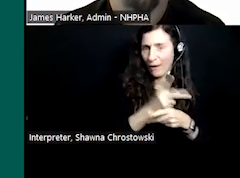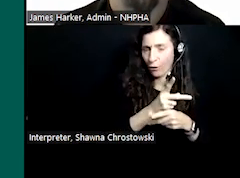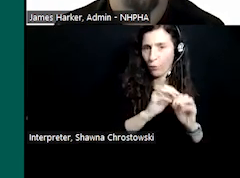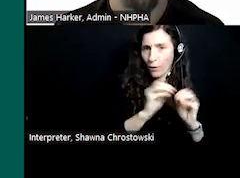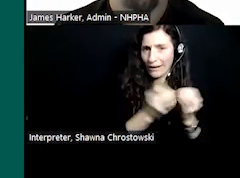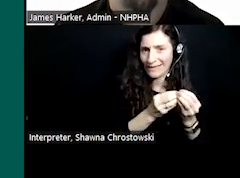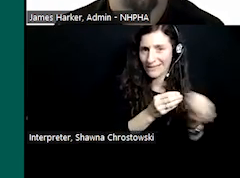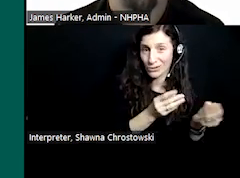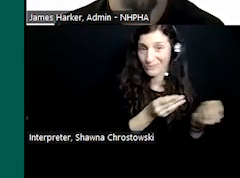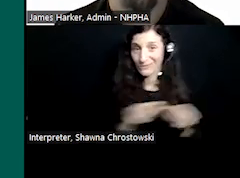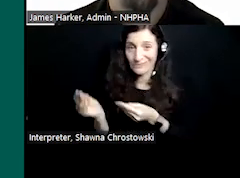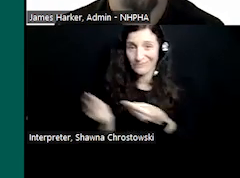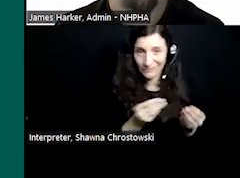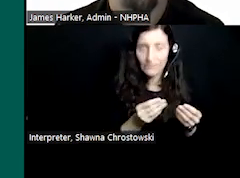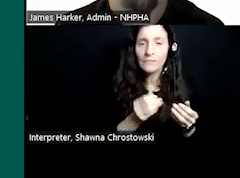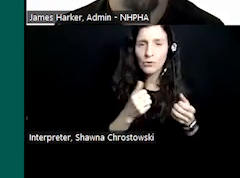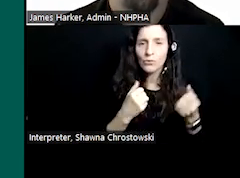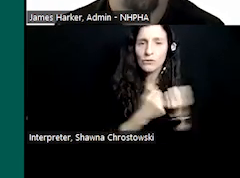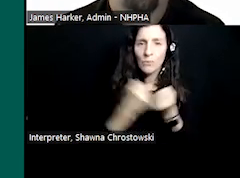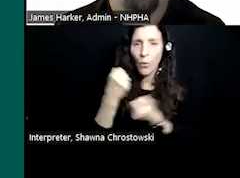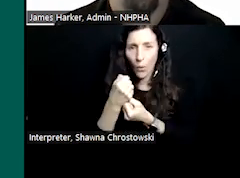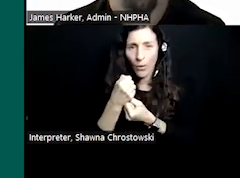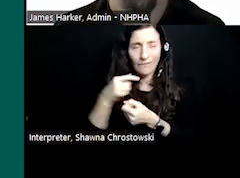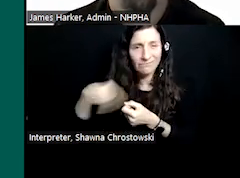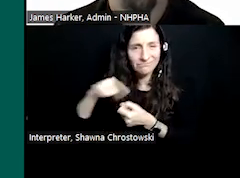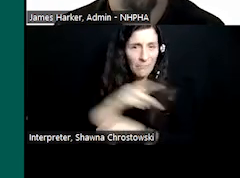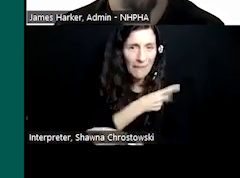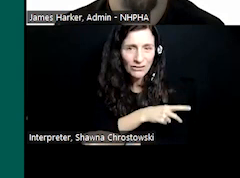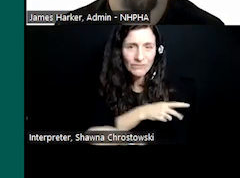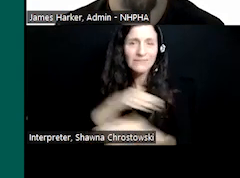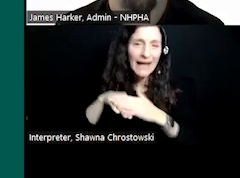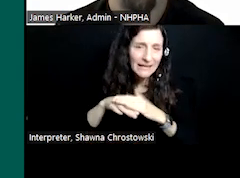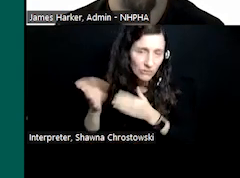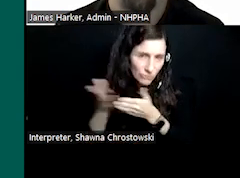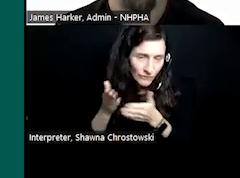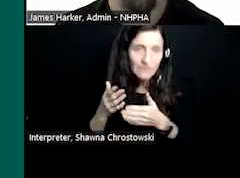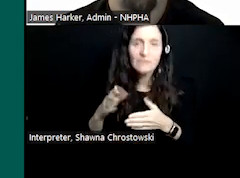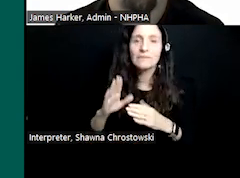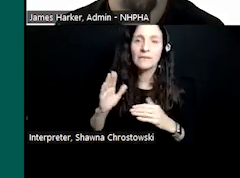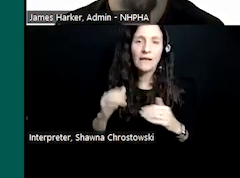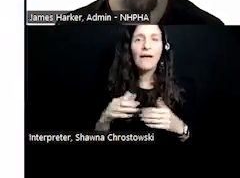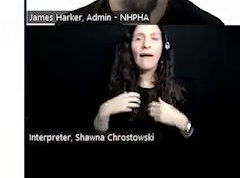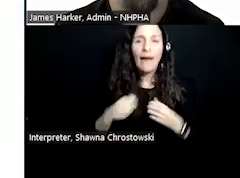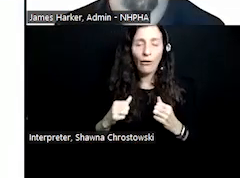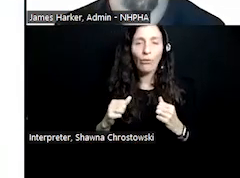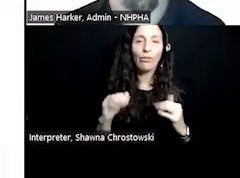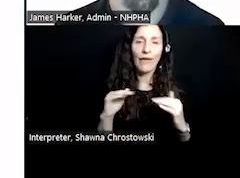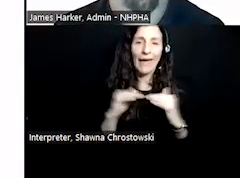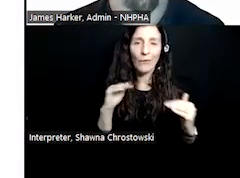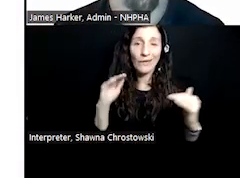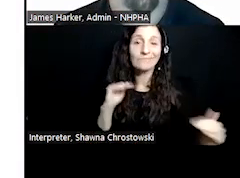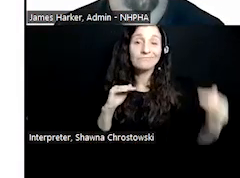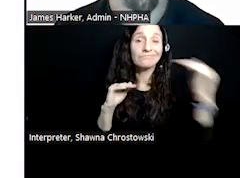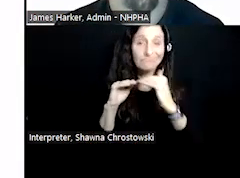them access services and improve health equity for these folks.